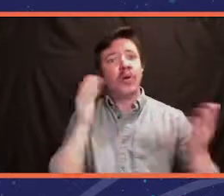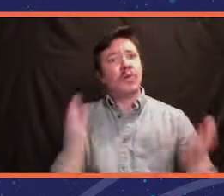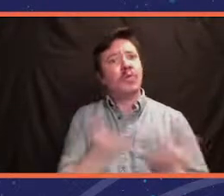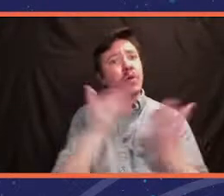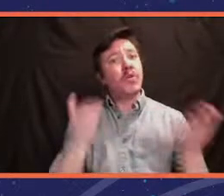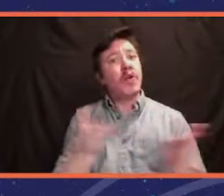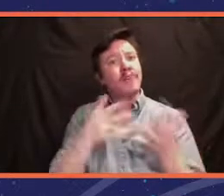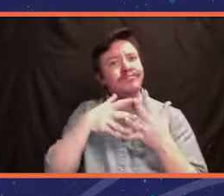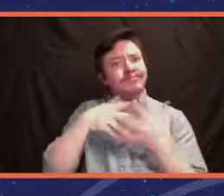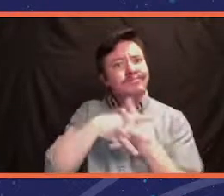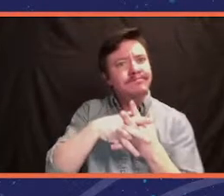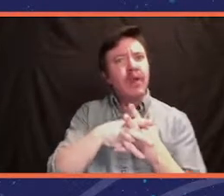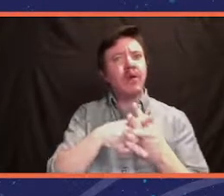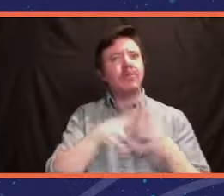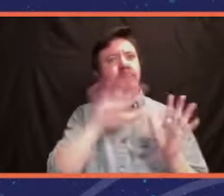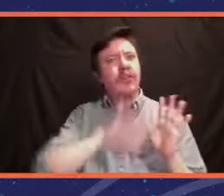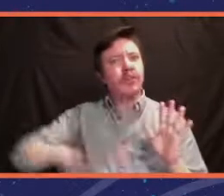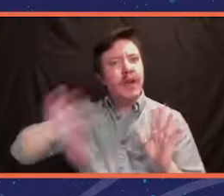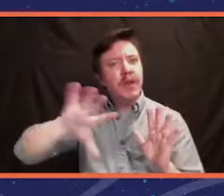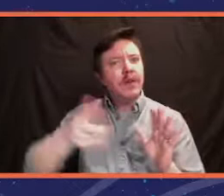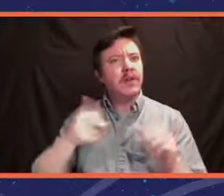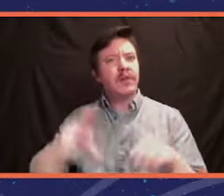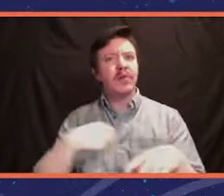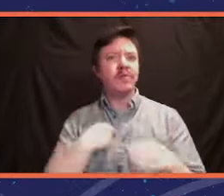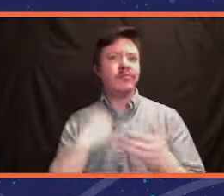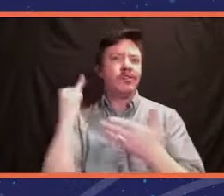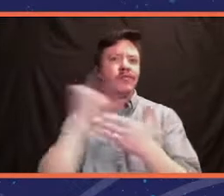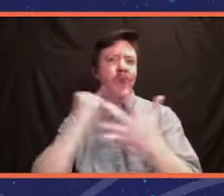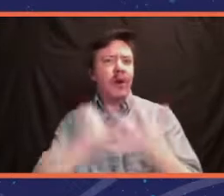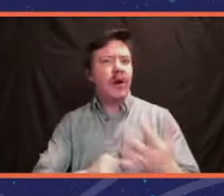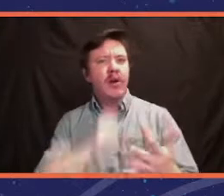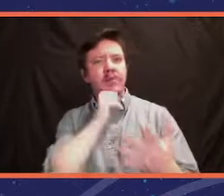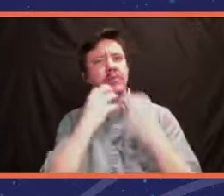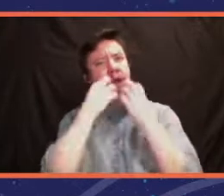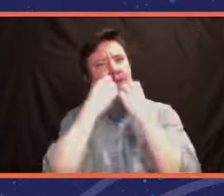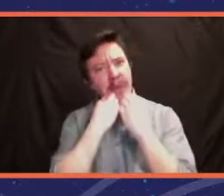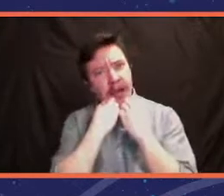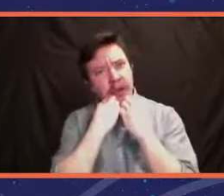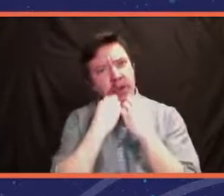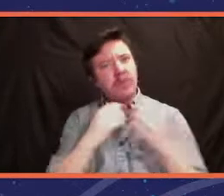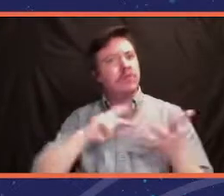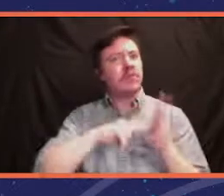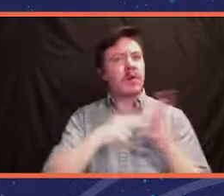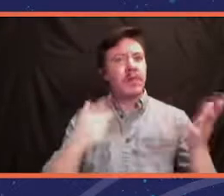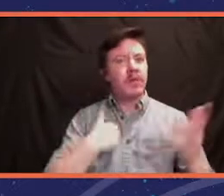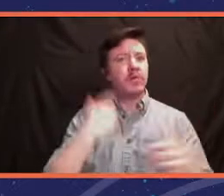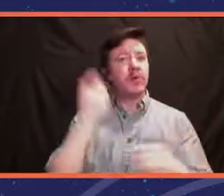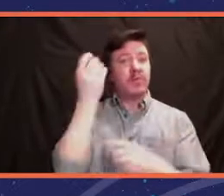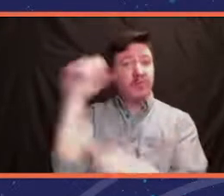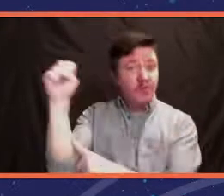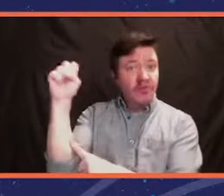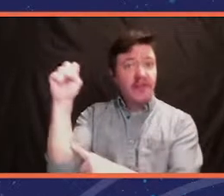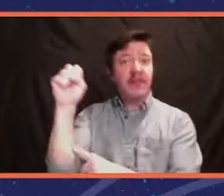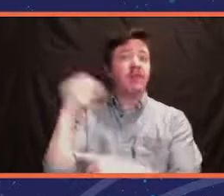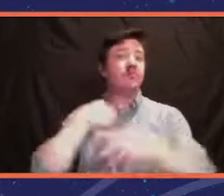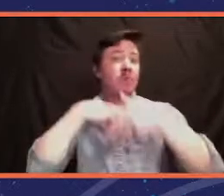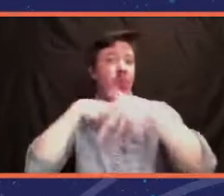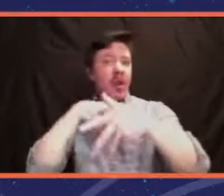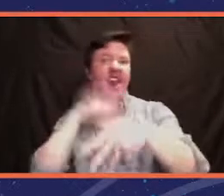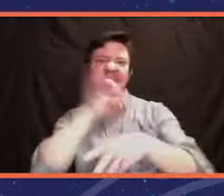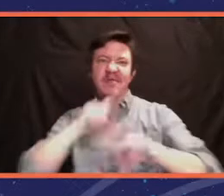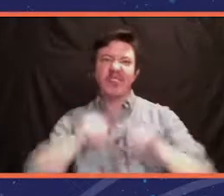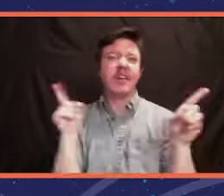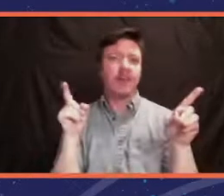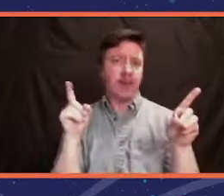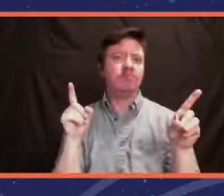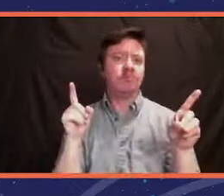like we're just used as like accessories in these spaces, the organizing and like the outputs of organizing come out different. So I just think it's so